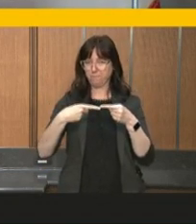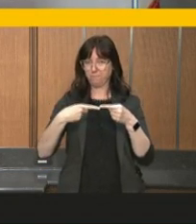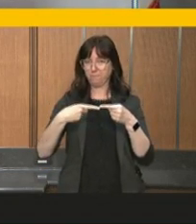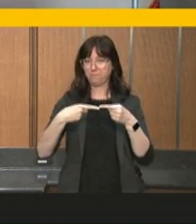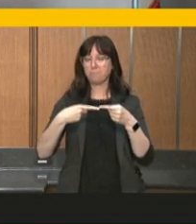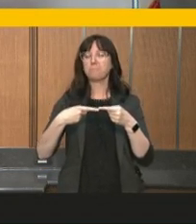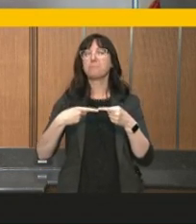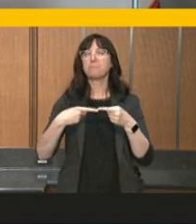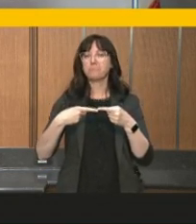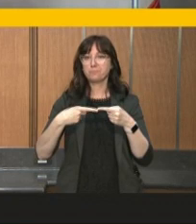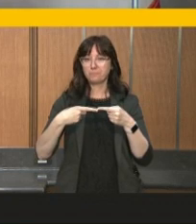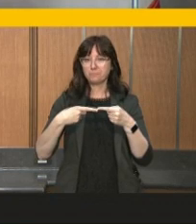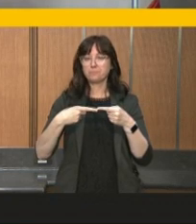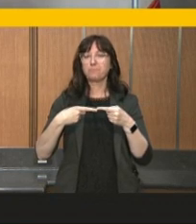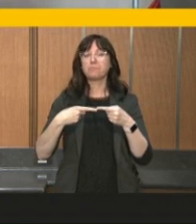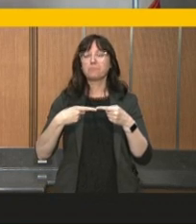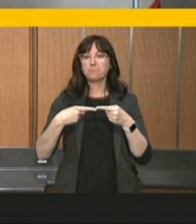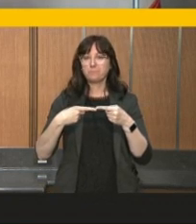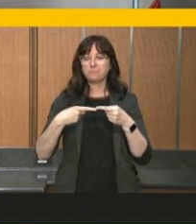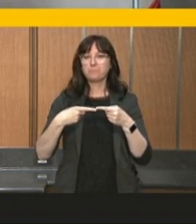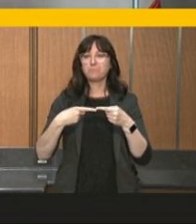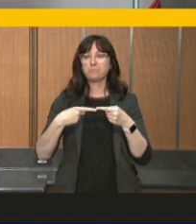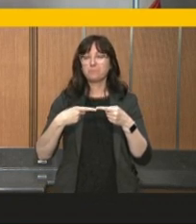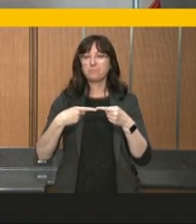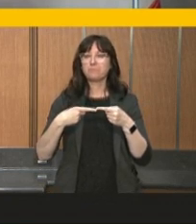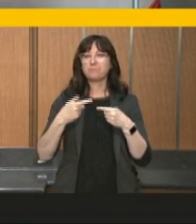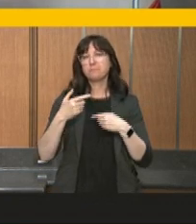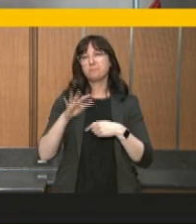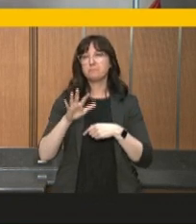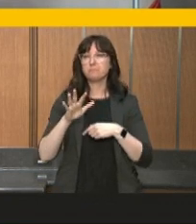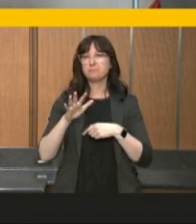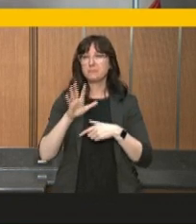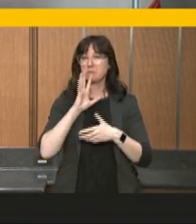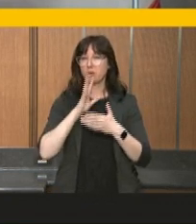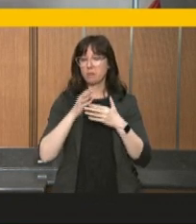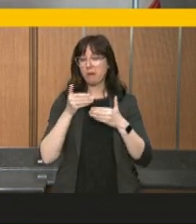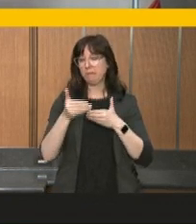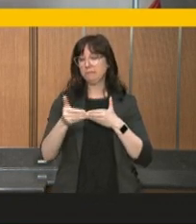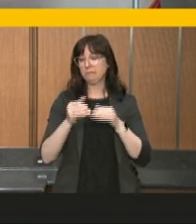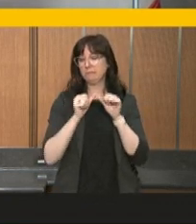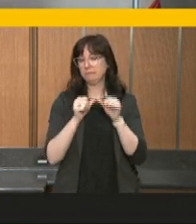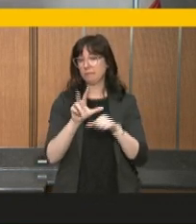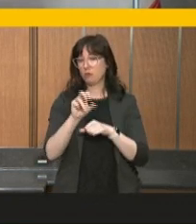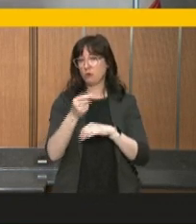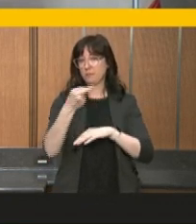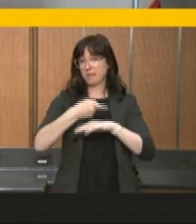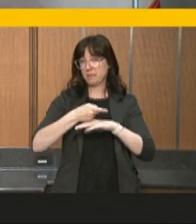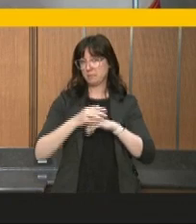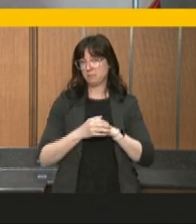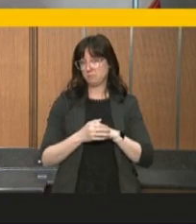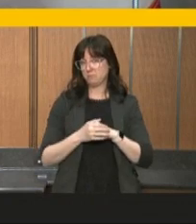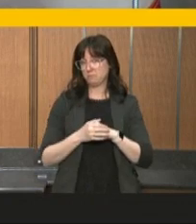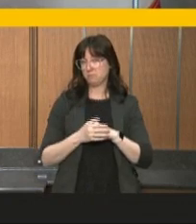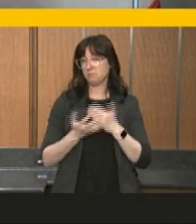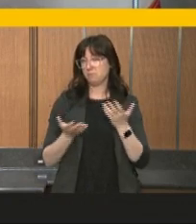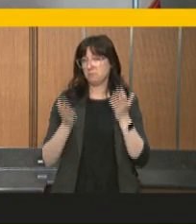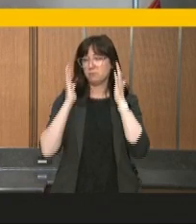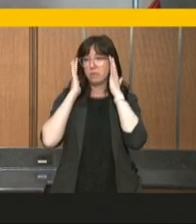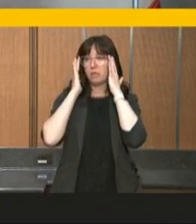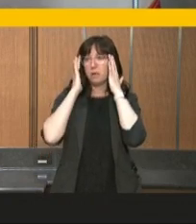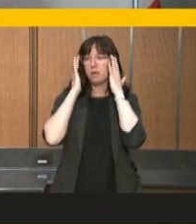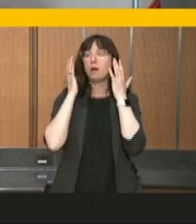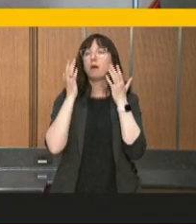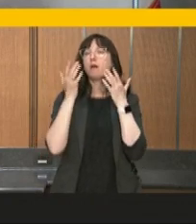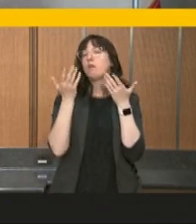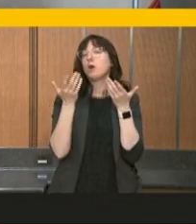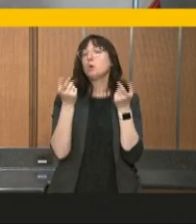We were talking about a 30-day period. Could you tell us about